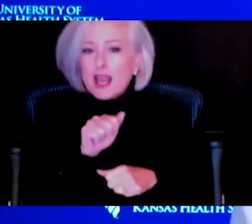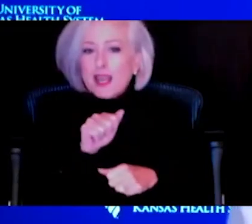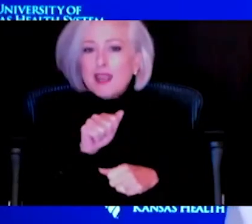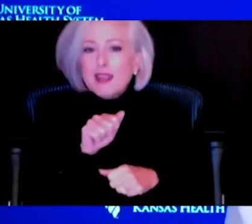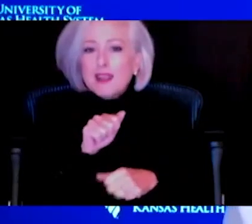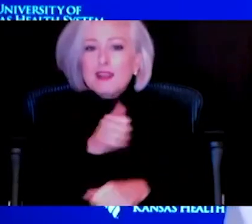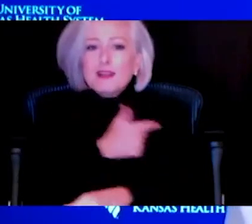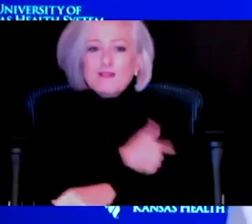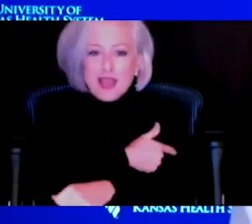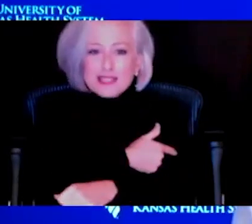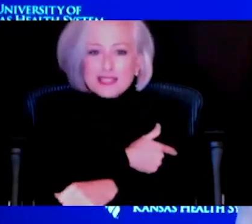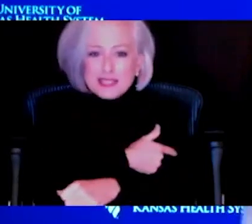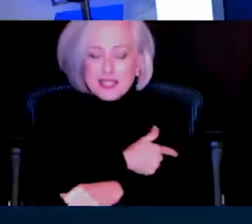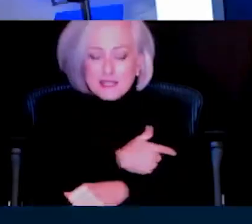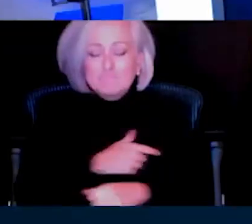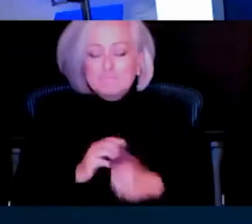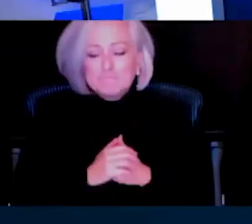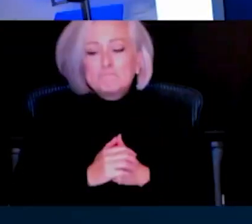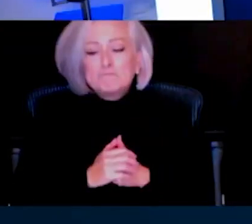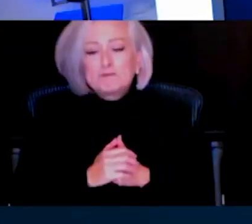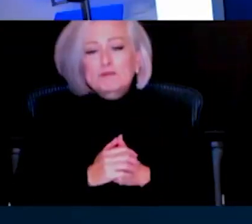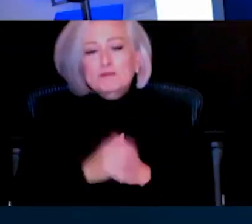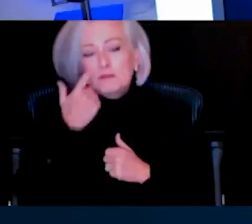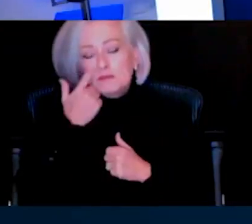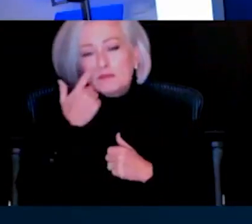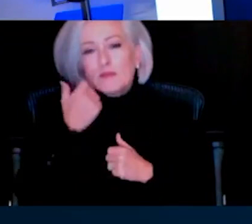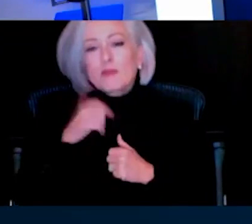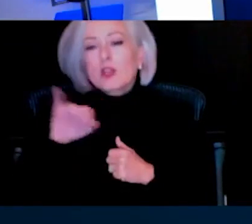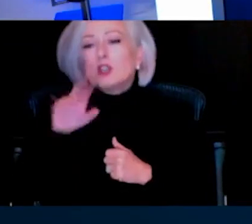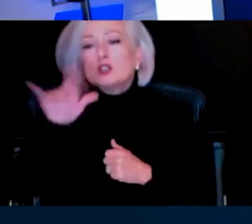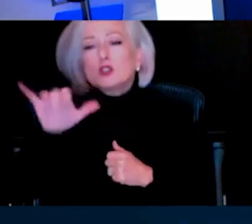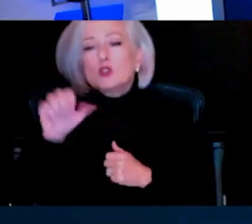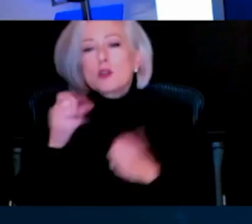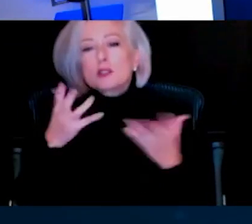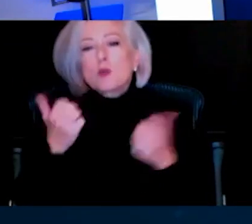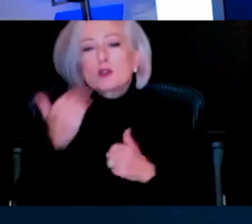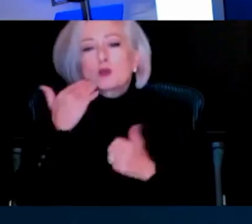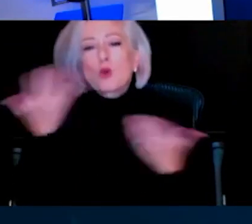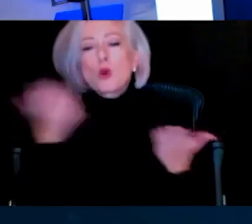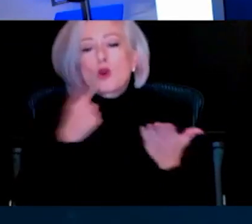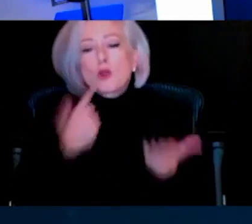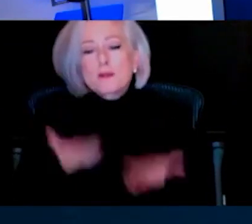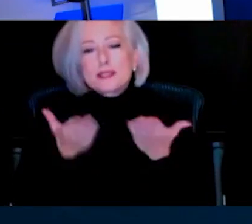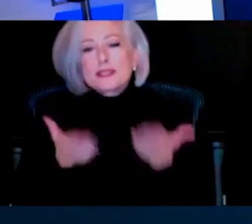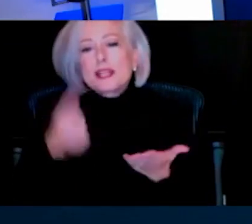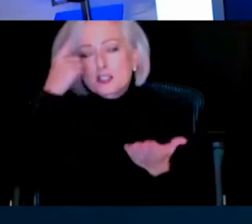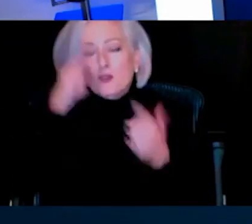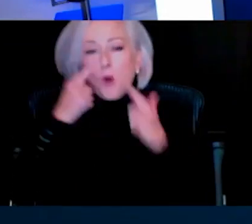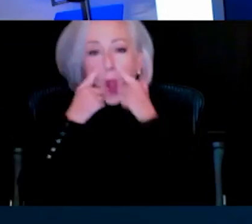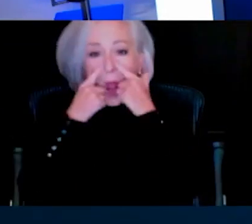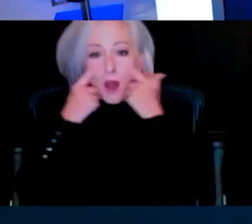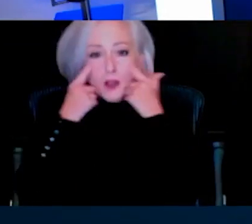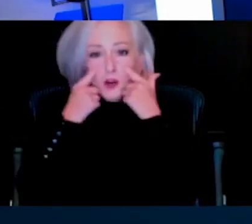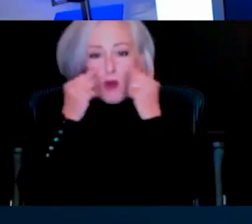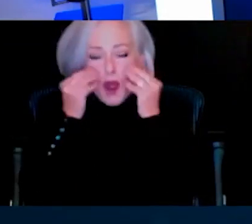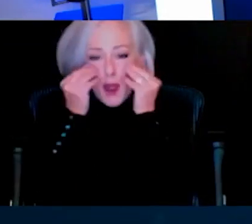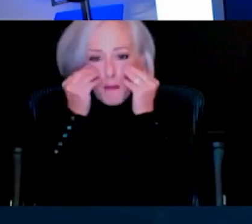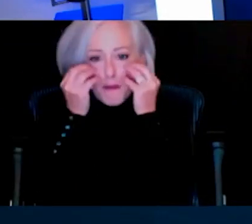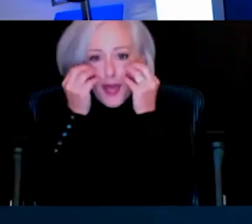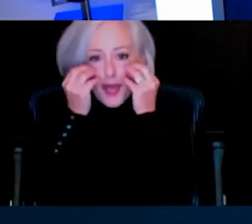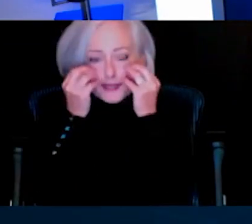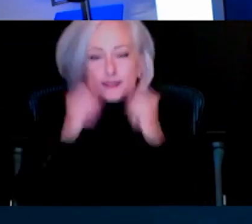mRNA vaccine platform. Okay, Joyce wants to know, what recommendations do you have for under eye bags? And I'm going to ask also